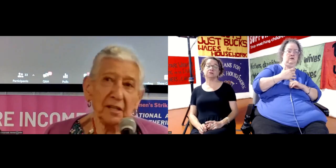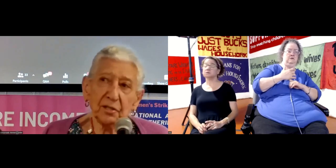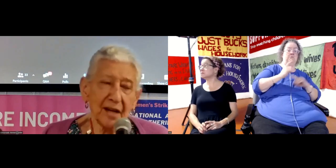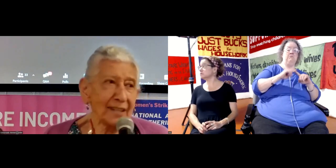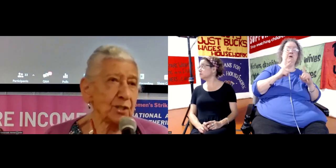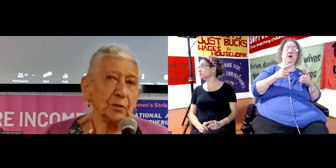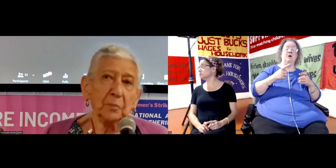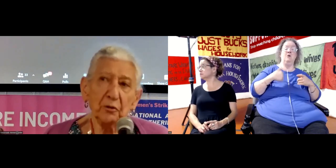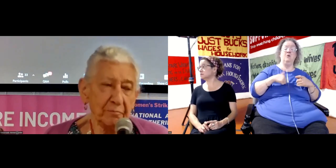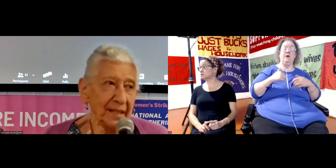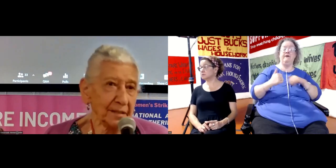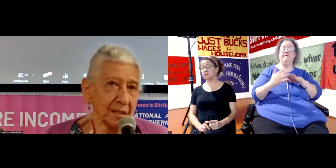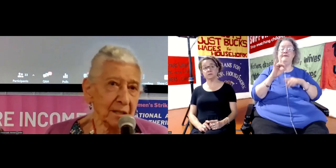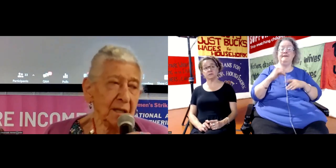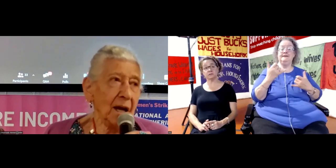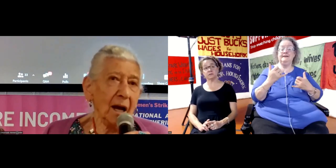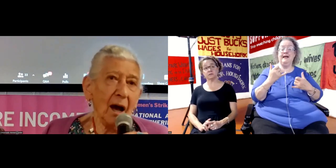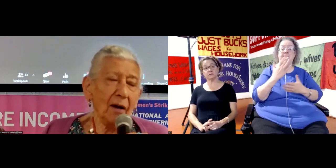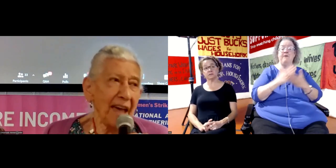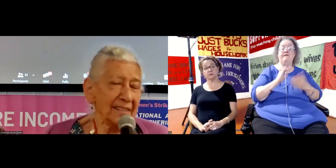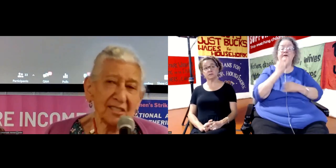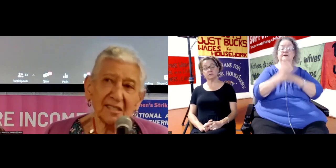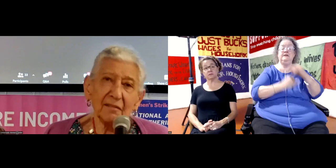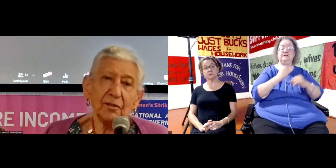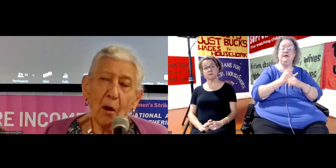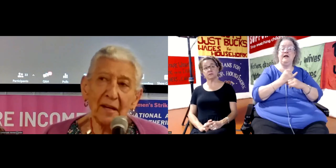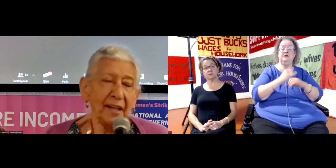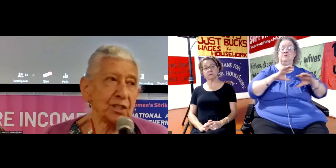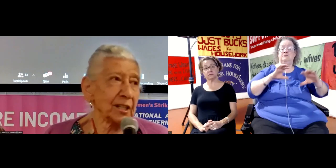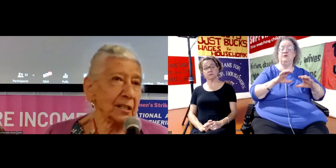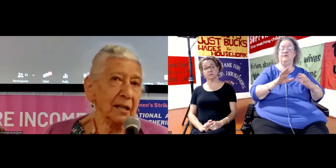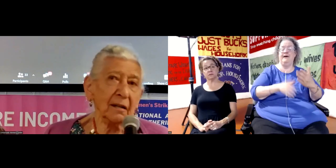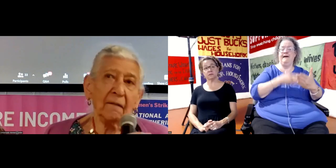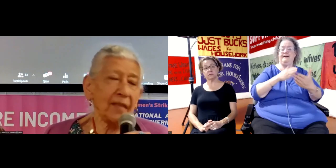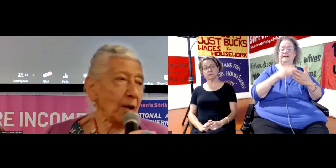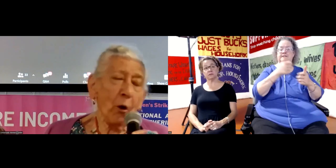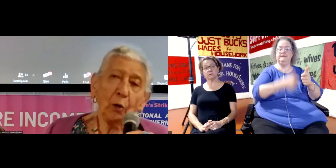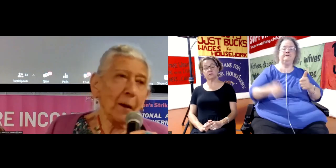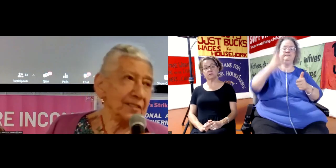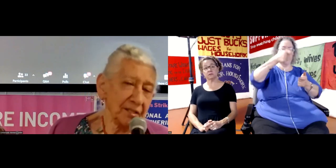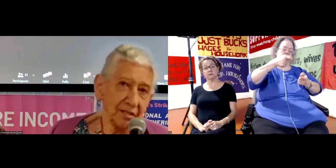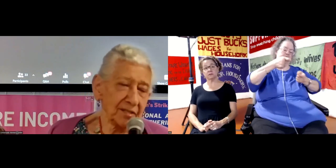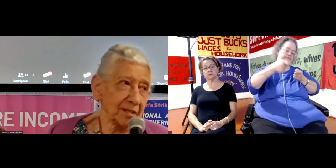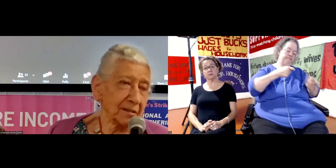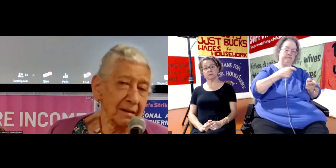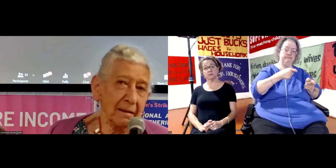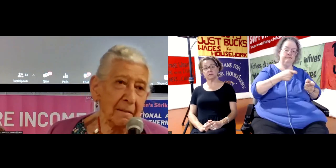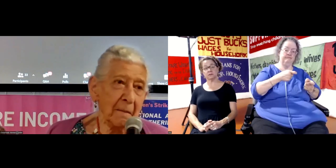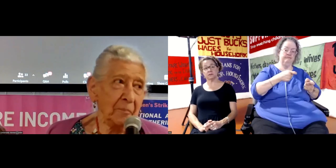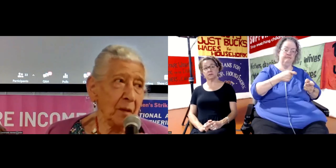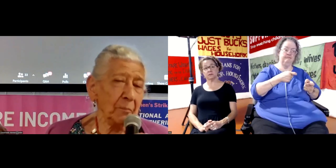of the international movement against the domination that always